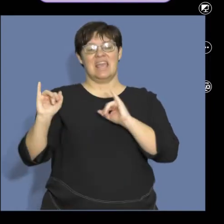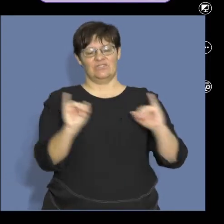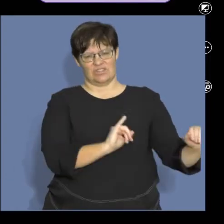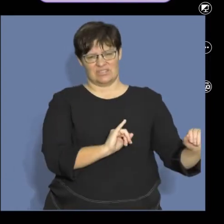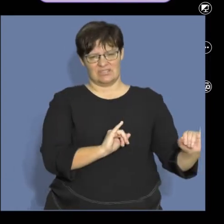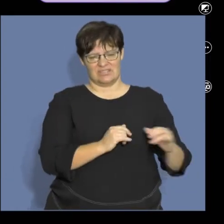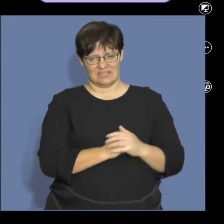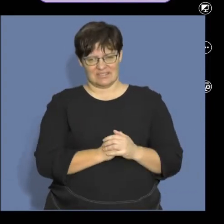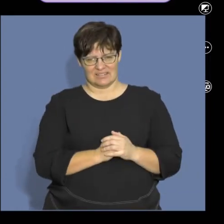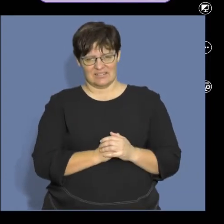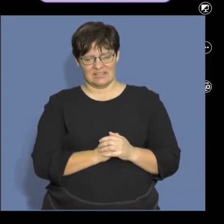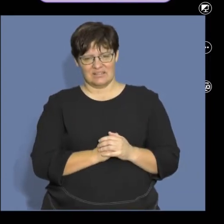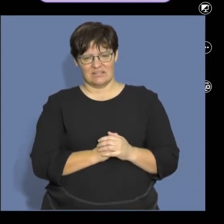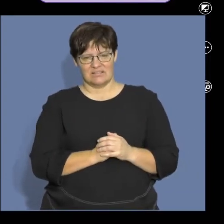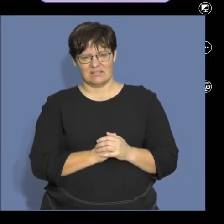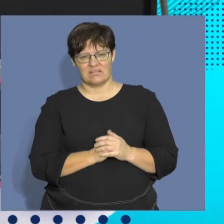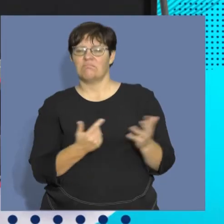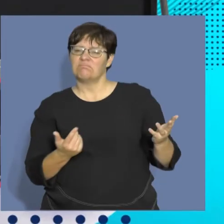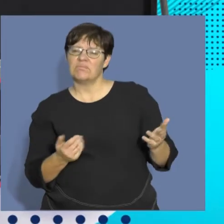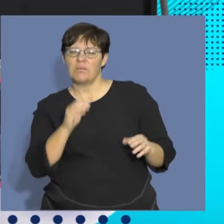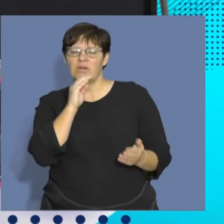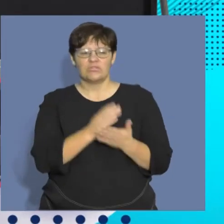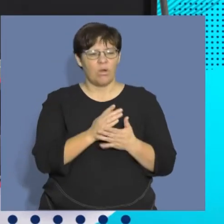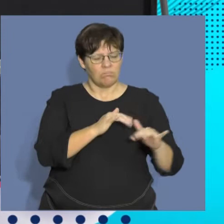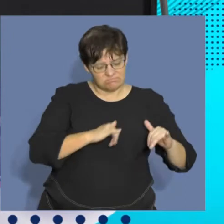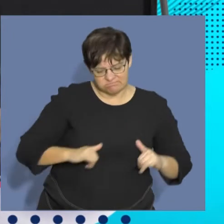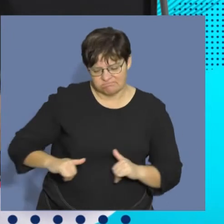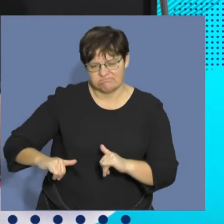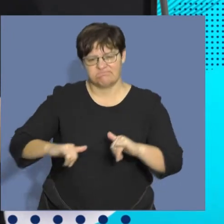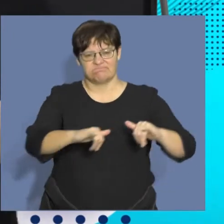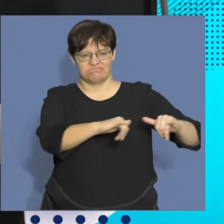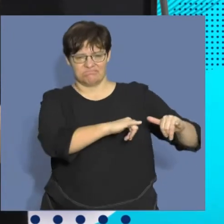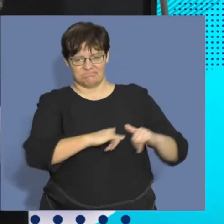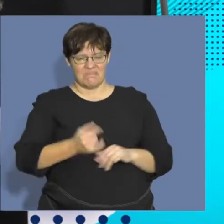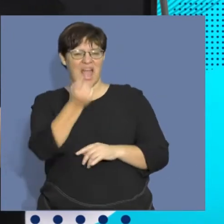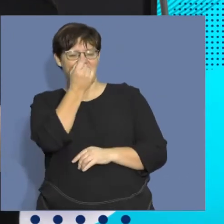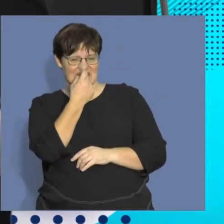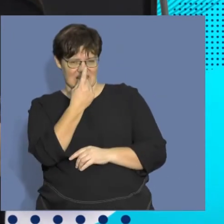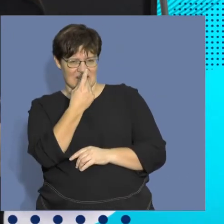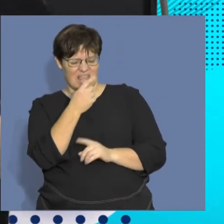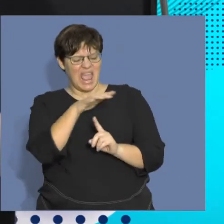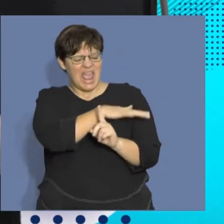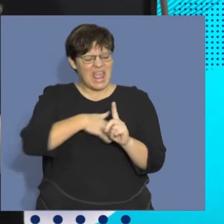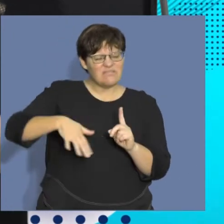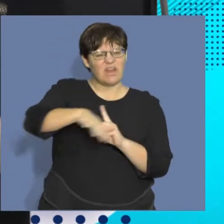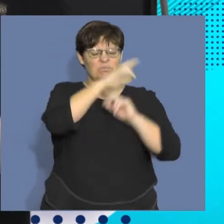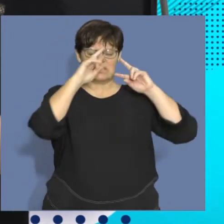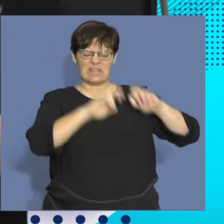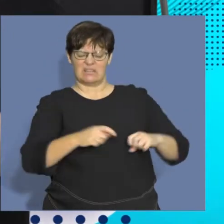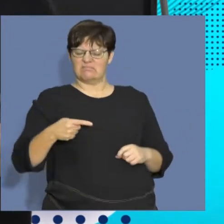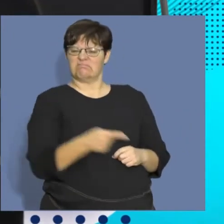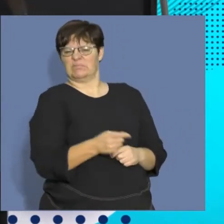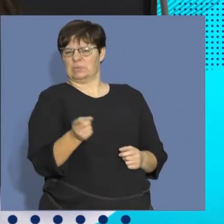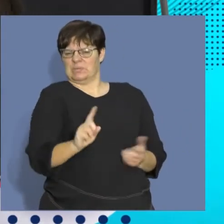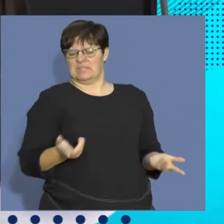introduction, just where we make sure that we are all on the same page as far as what environmental